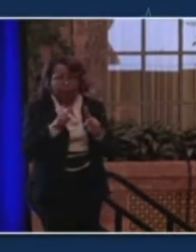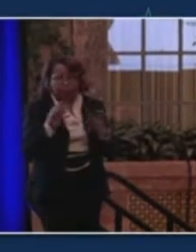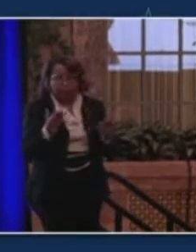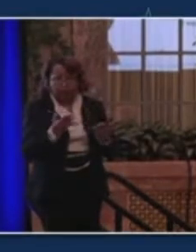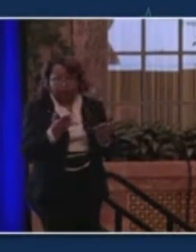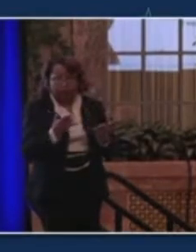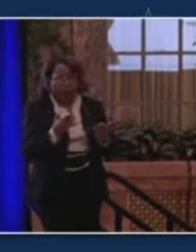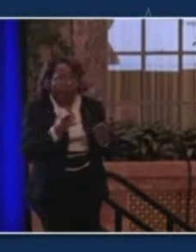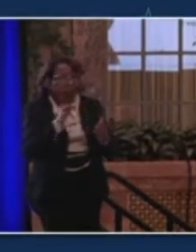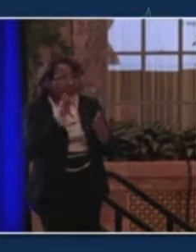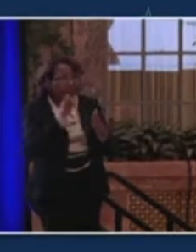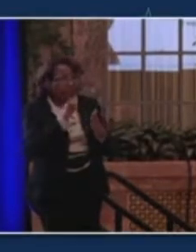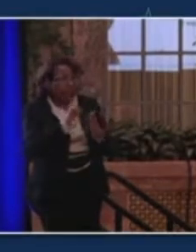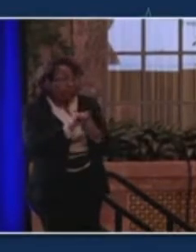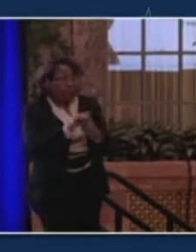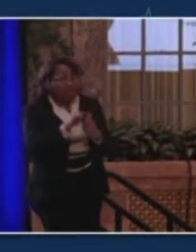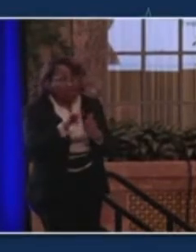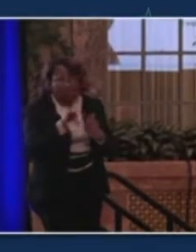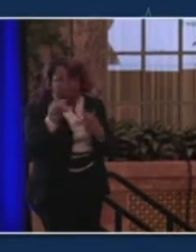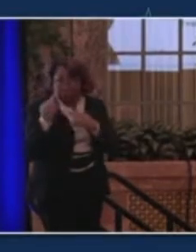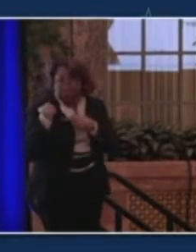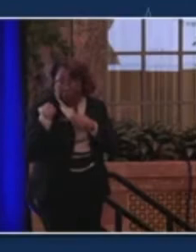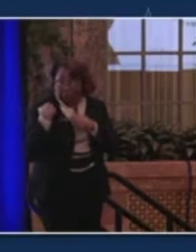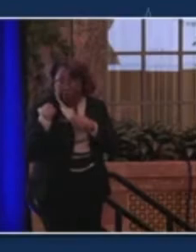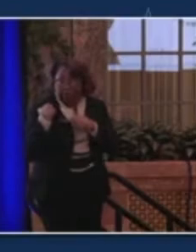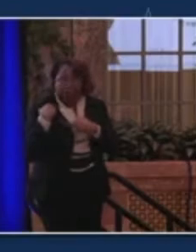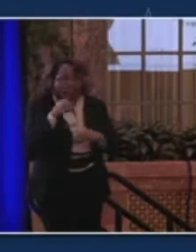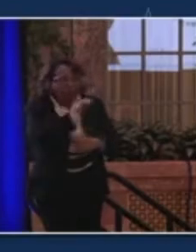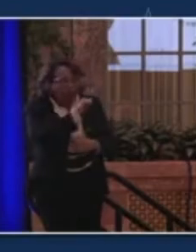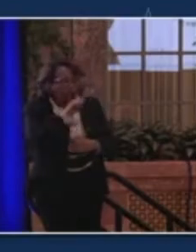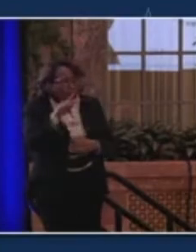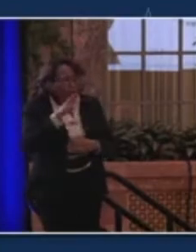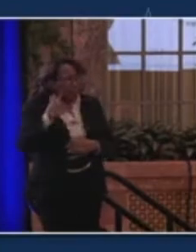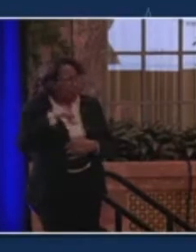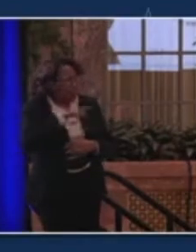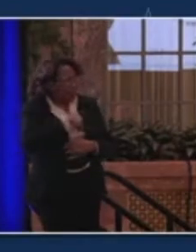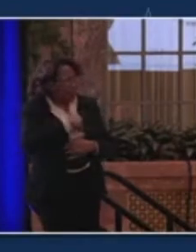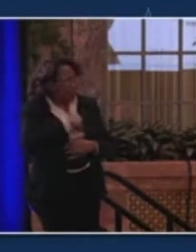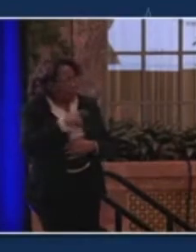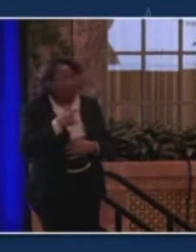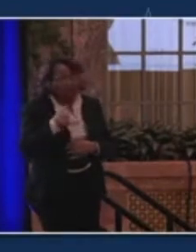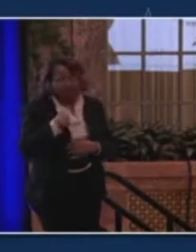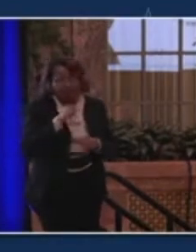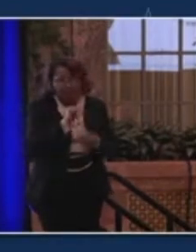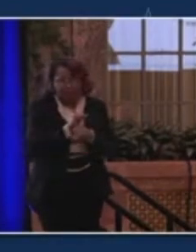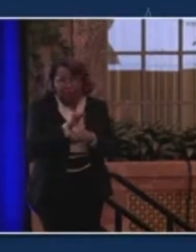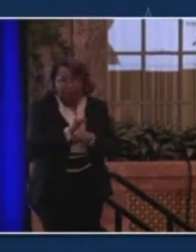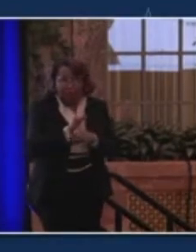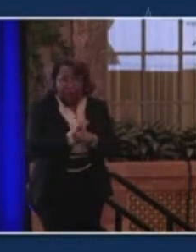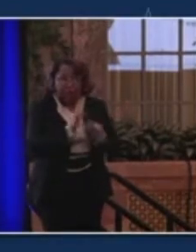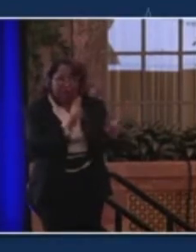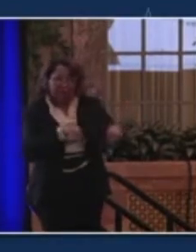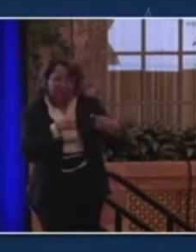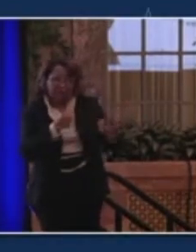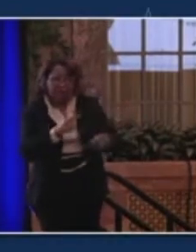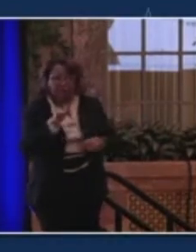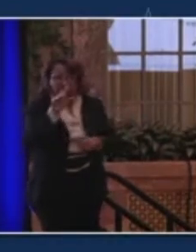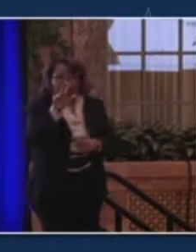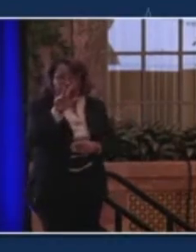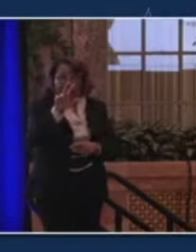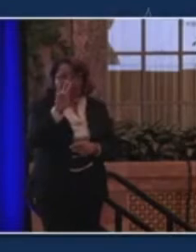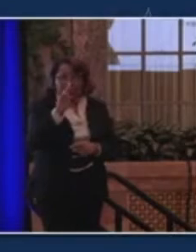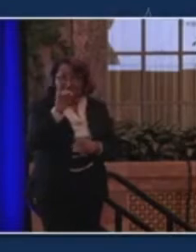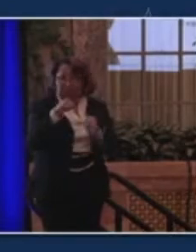And that would be the responsibility of all of us. I've been working on it for over 37